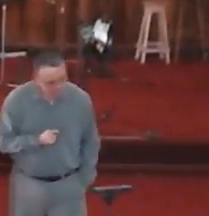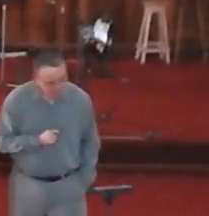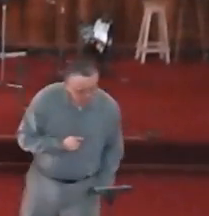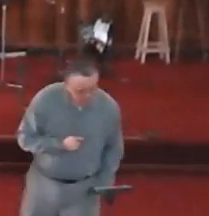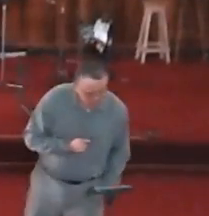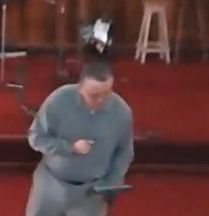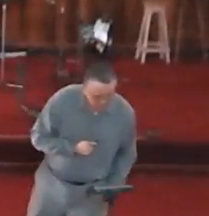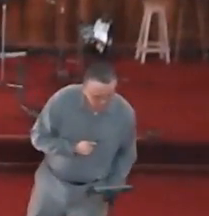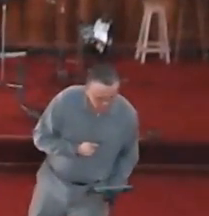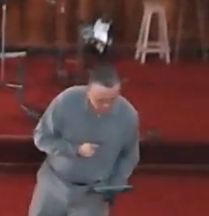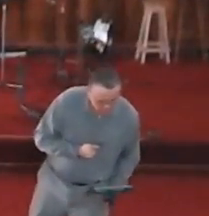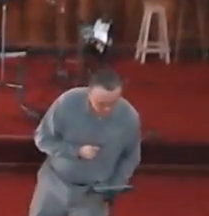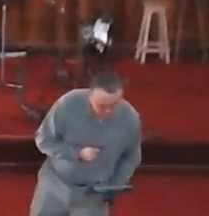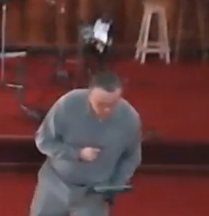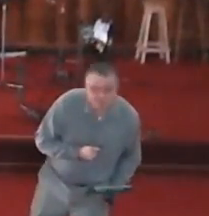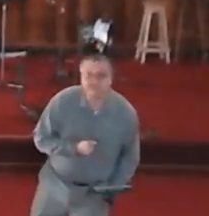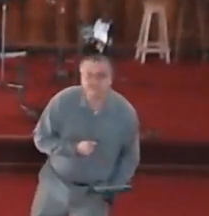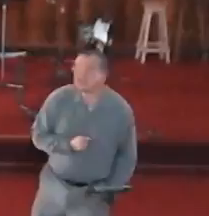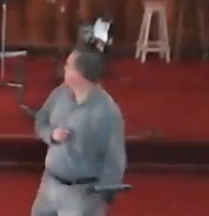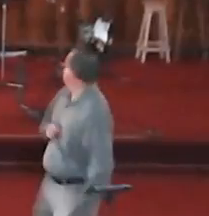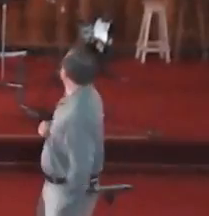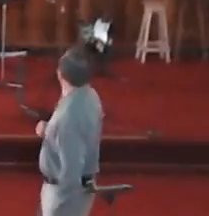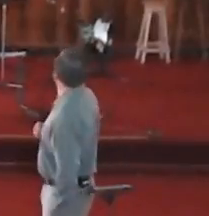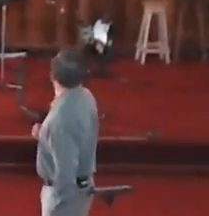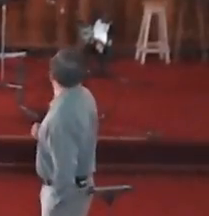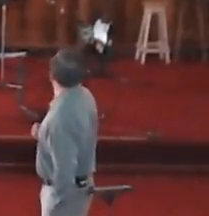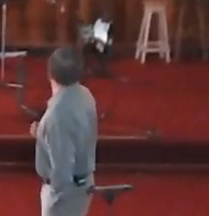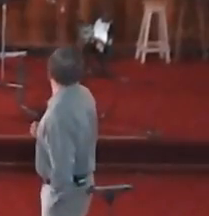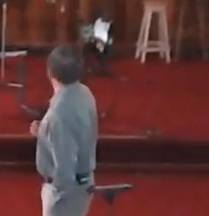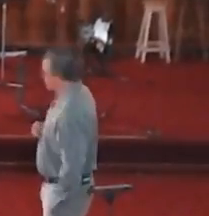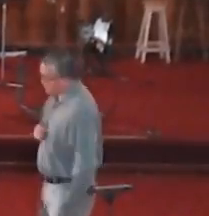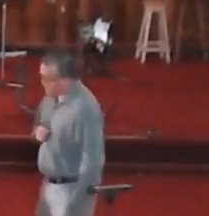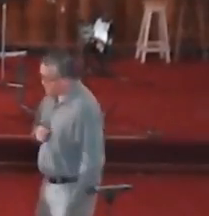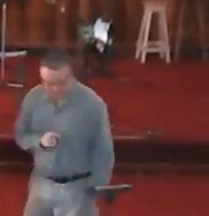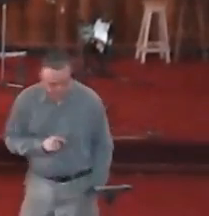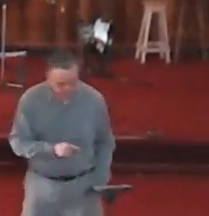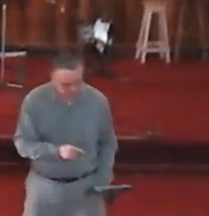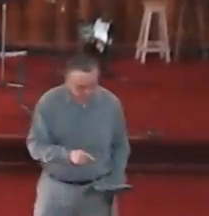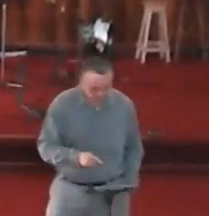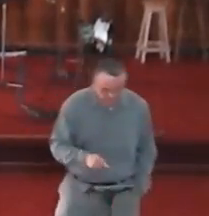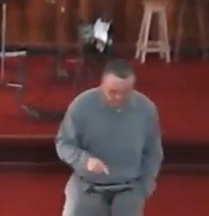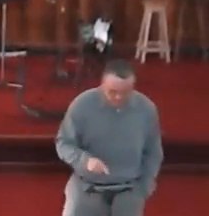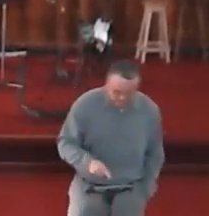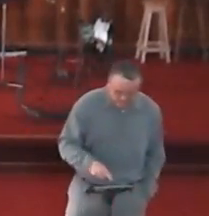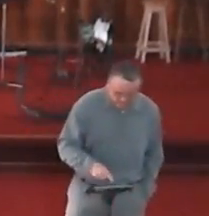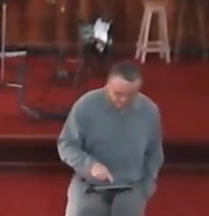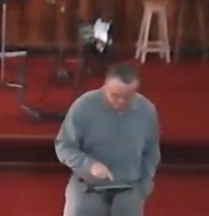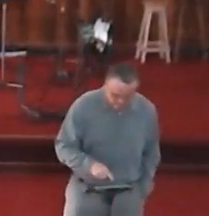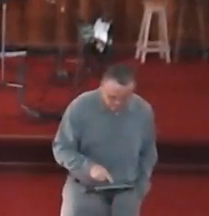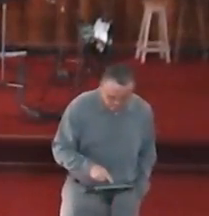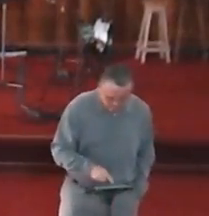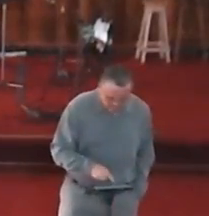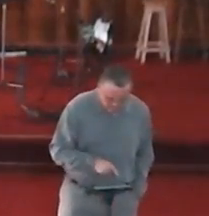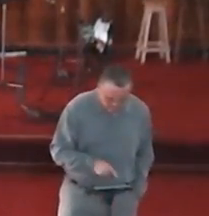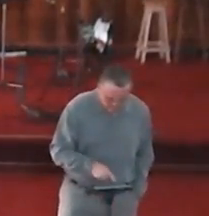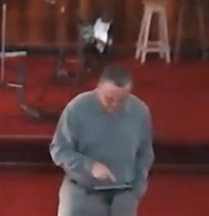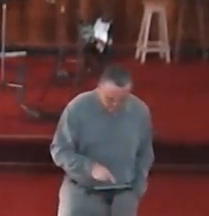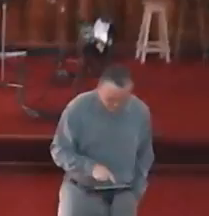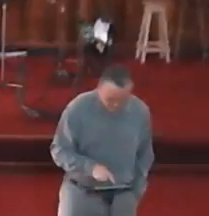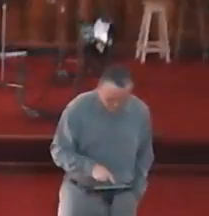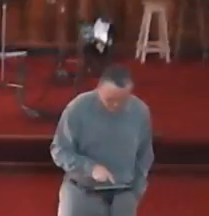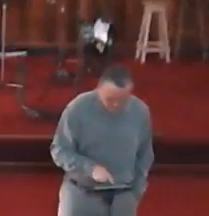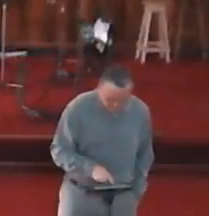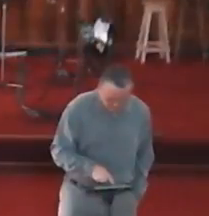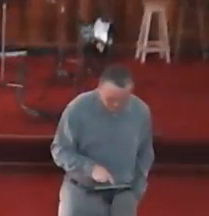immediately. Maybe it's 26. Ah, James 26. Those who consider themselves religious and yet do not